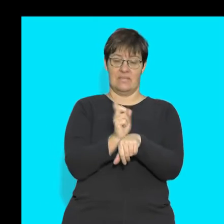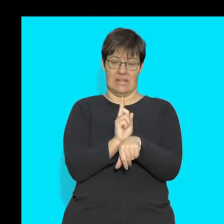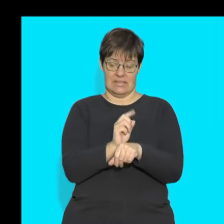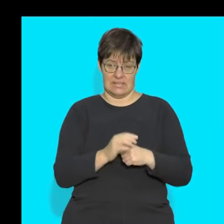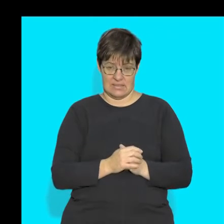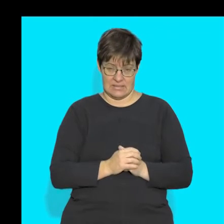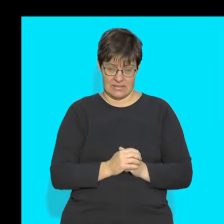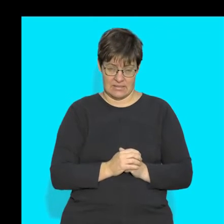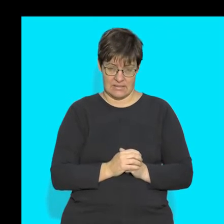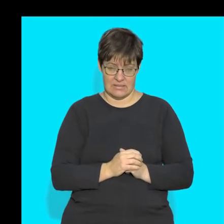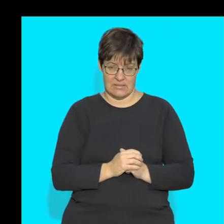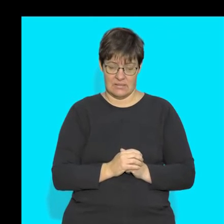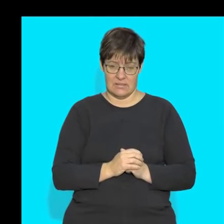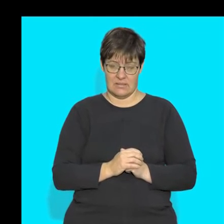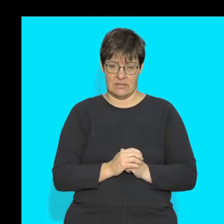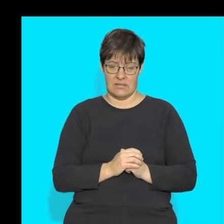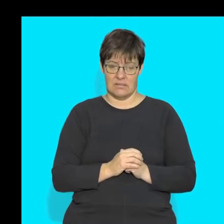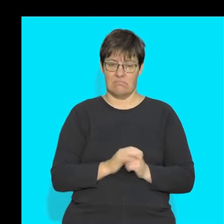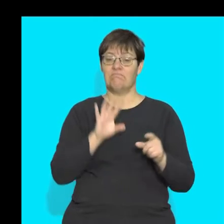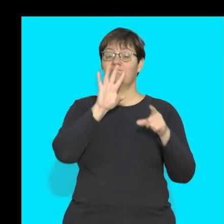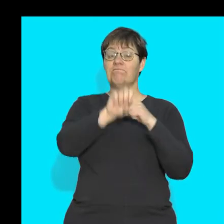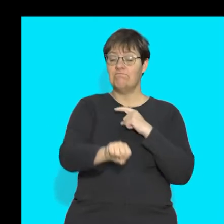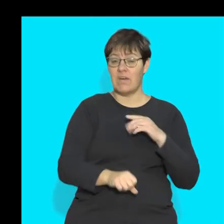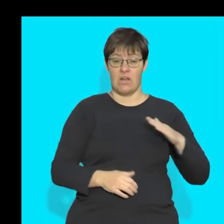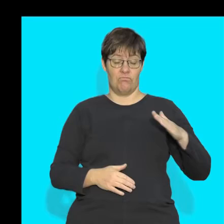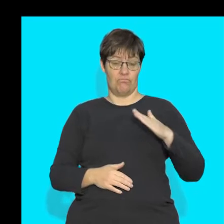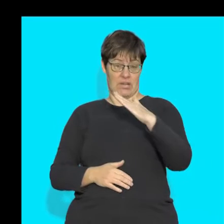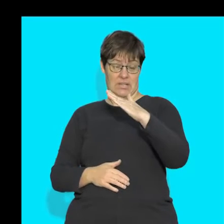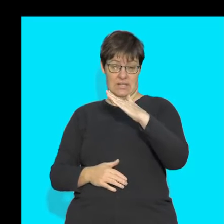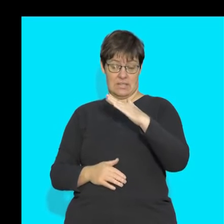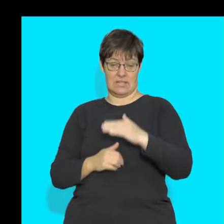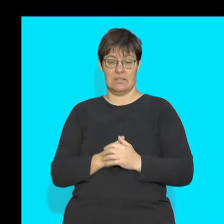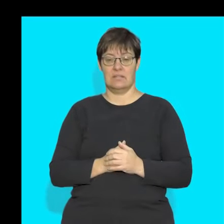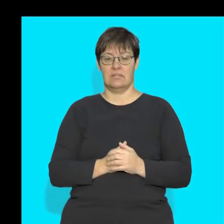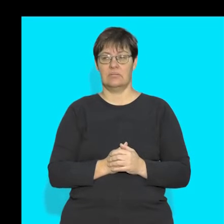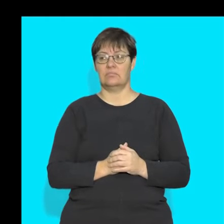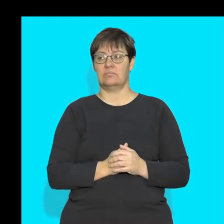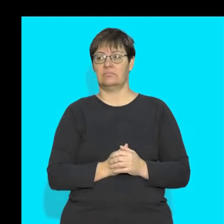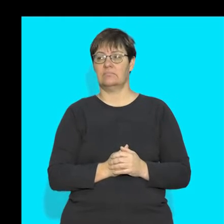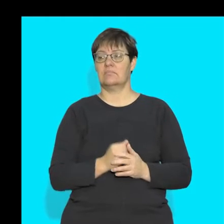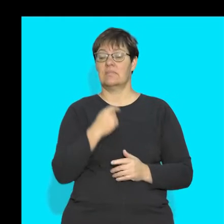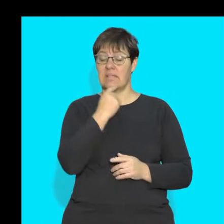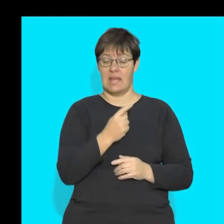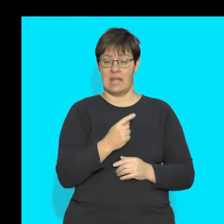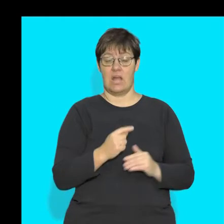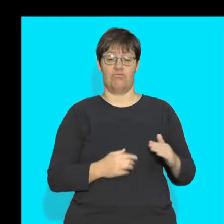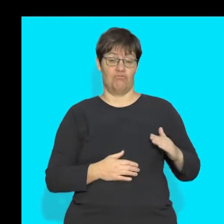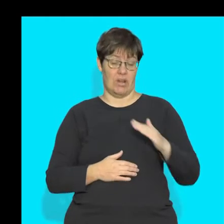seconds. We're finding a gradient, so we go gradient.